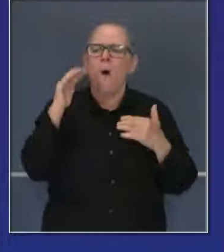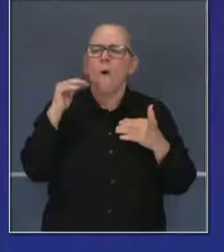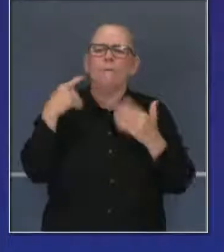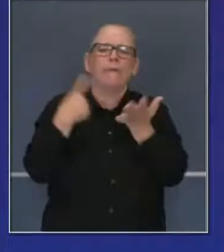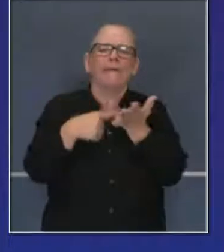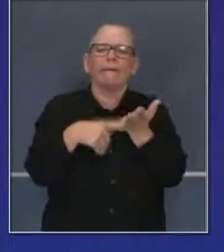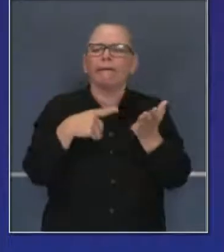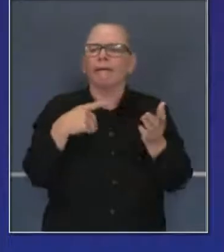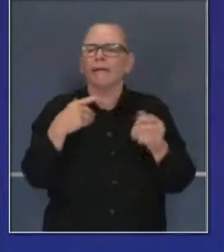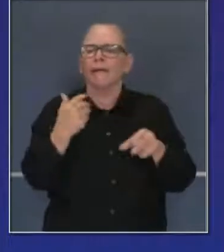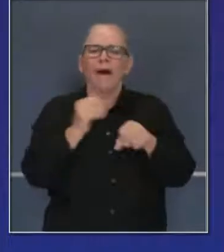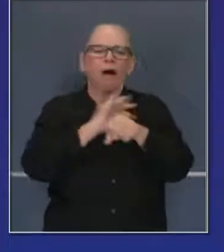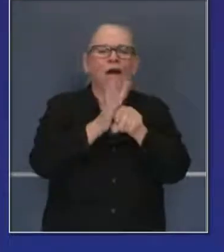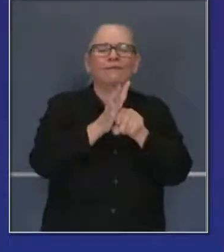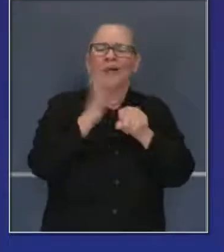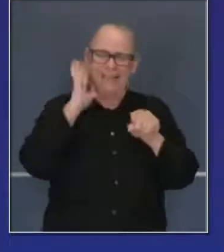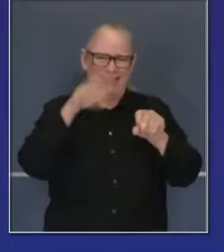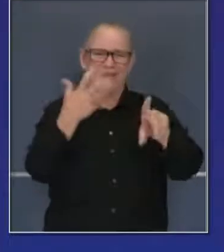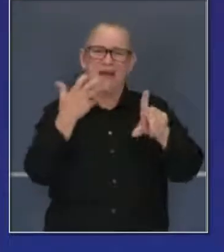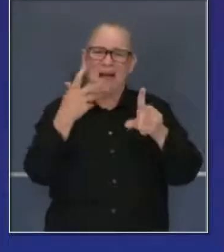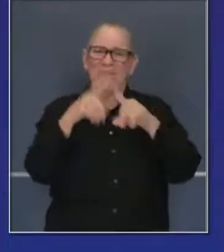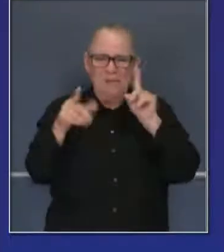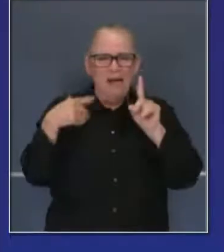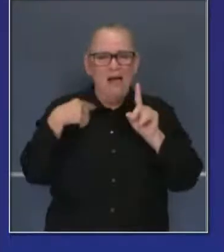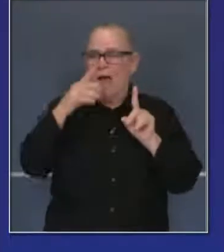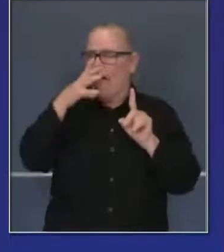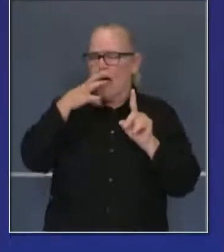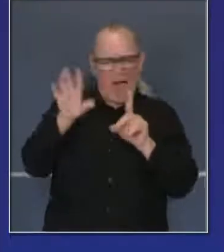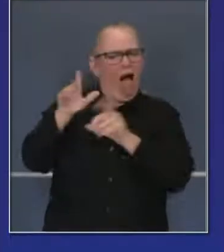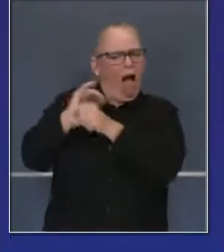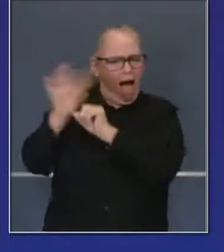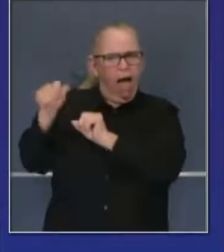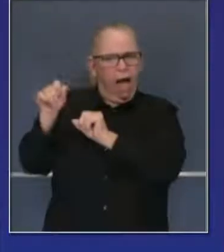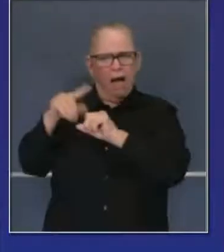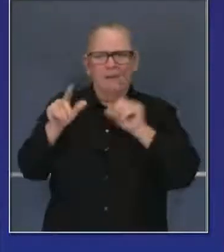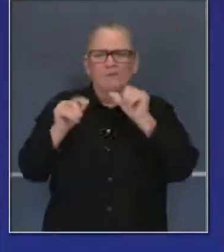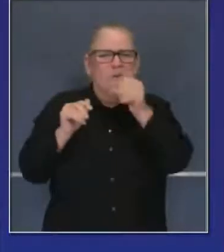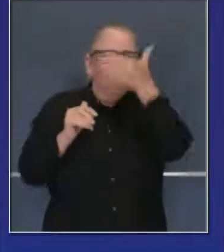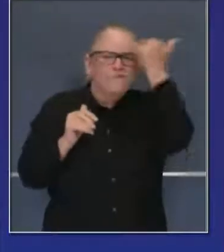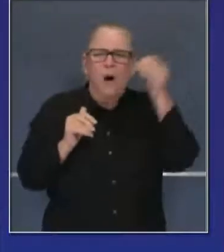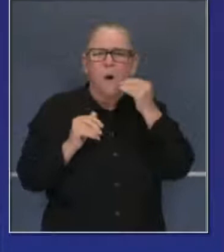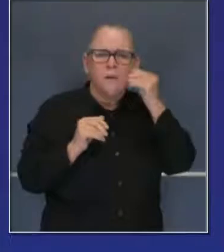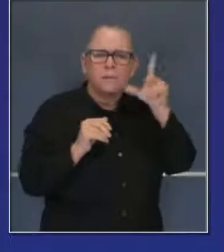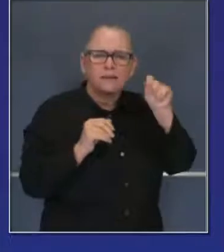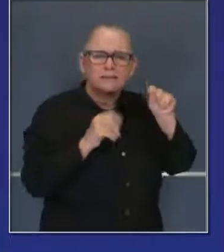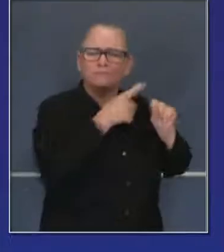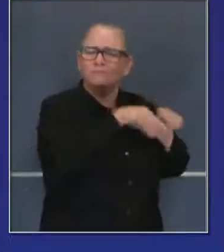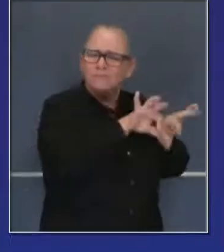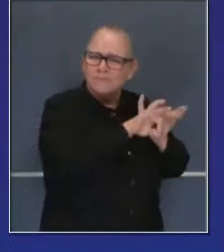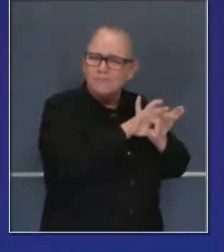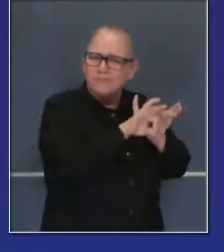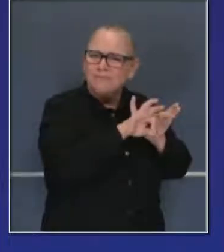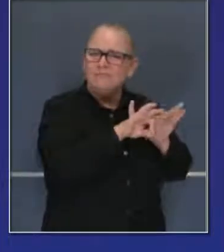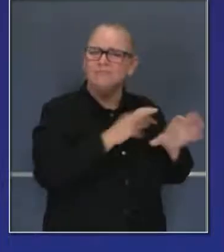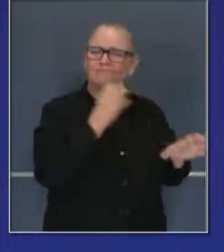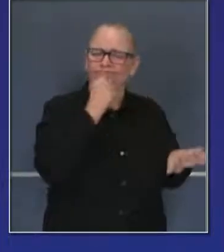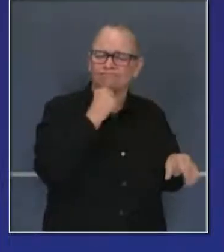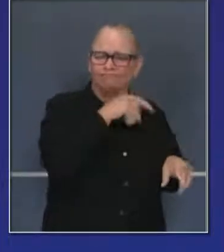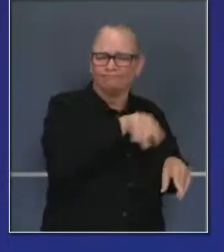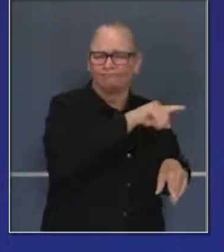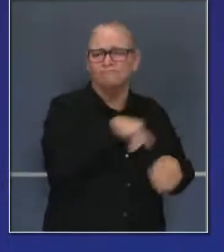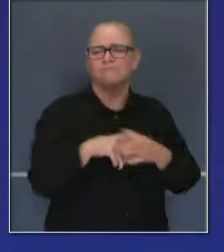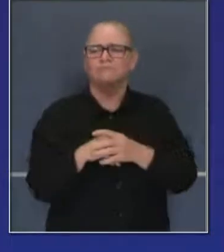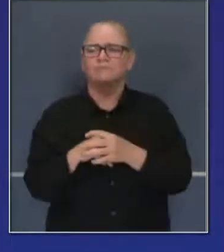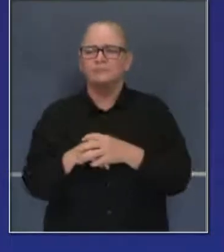our commitment, our resolve to addressing this issue. It's not going to happen overnight. We cannot overpromise in this